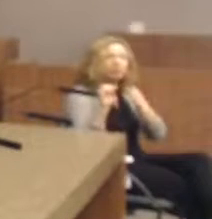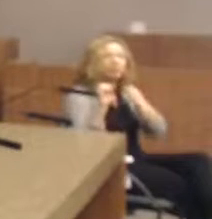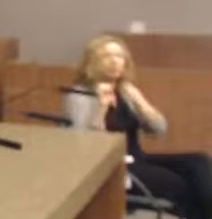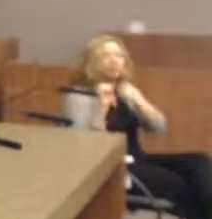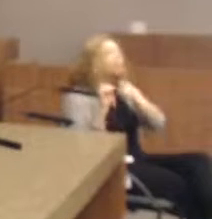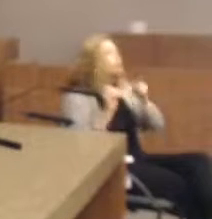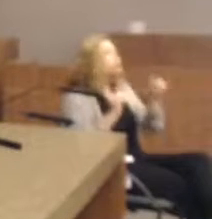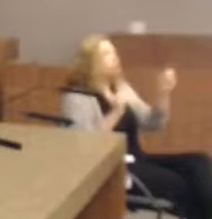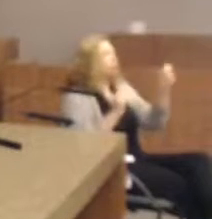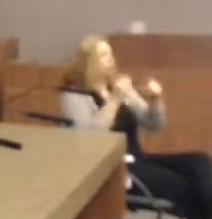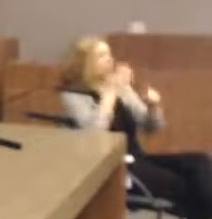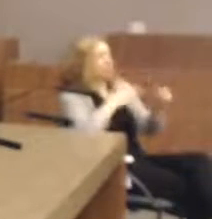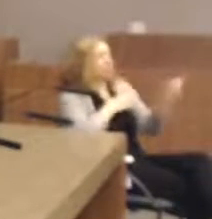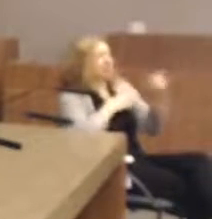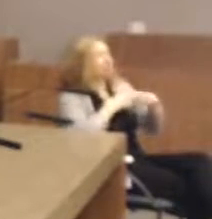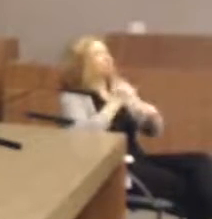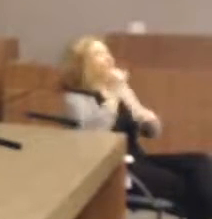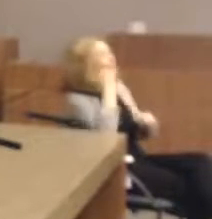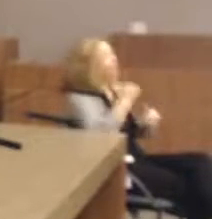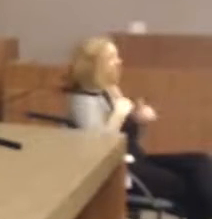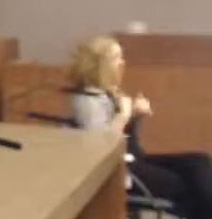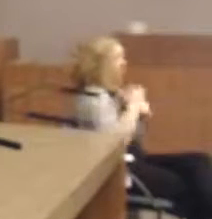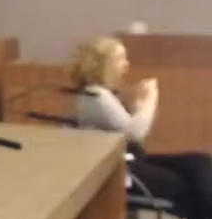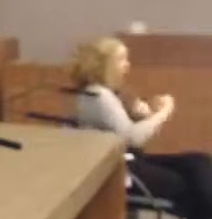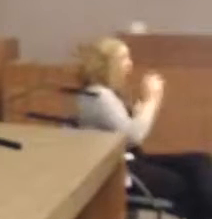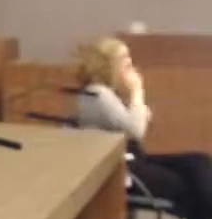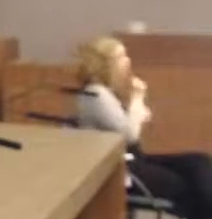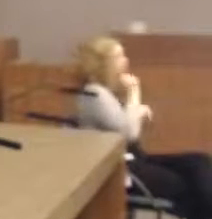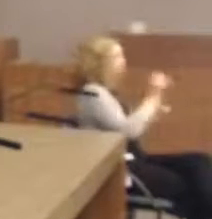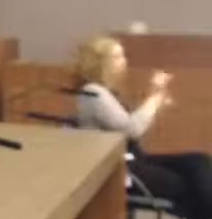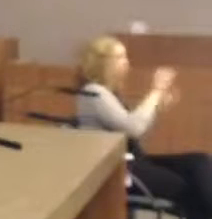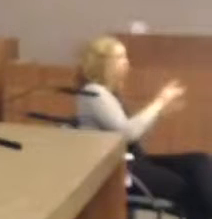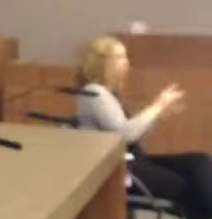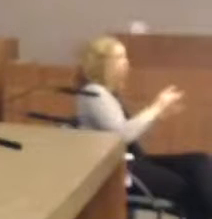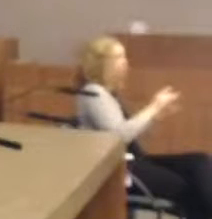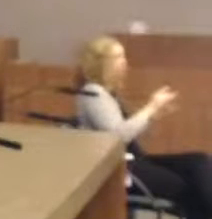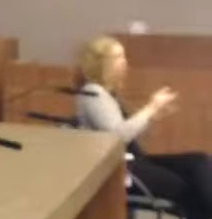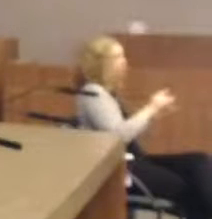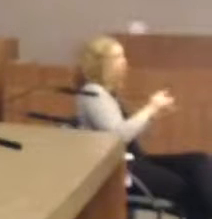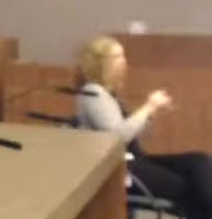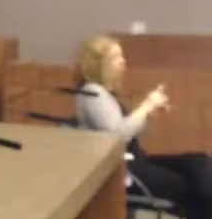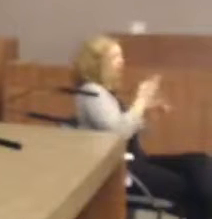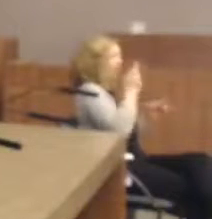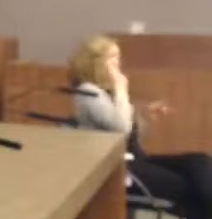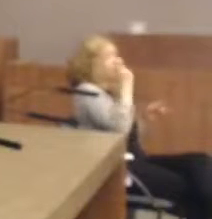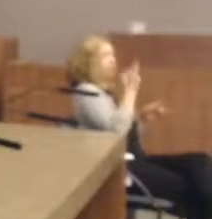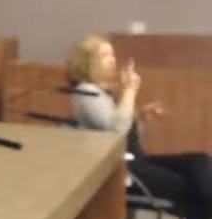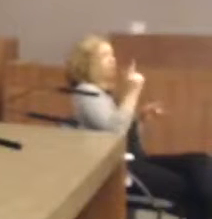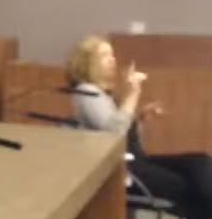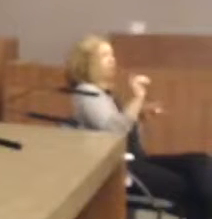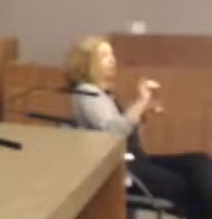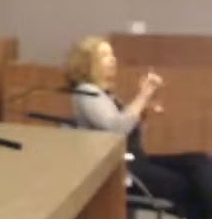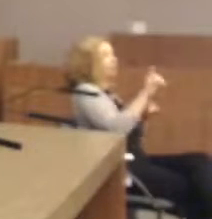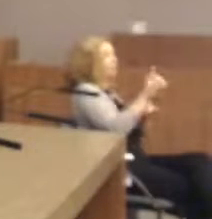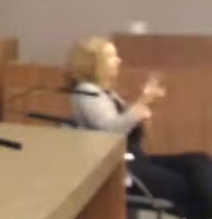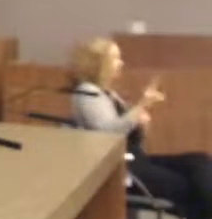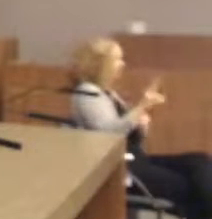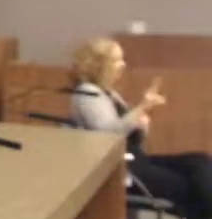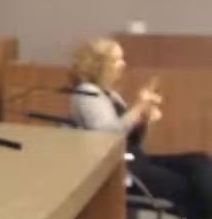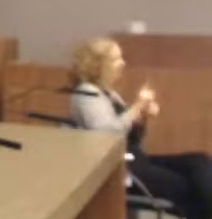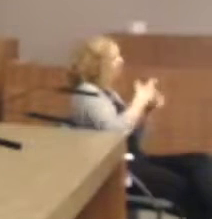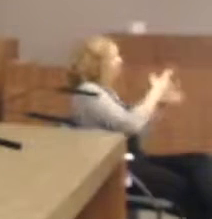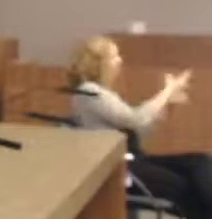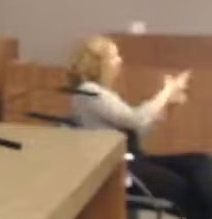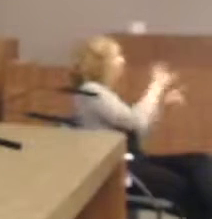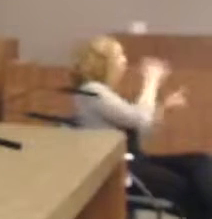Yes. So the question is, if a young child experiences a trauma, something that they witness, like domestic violence, and then they're removed